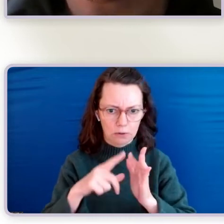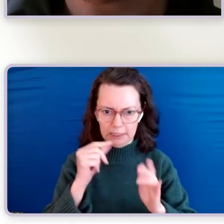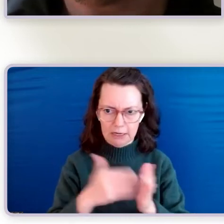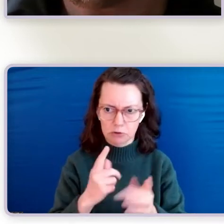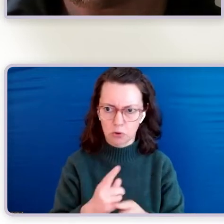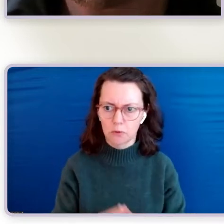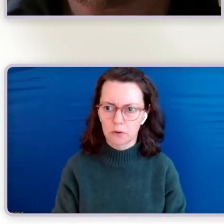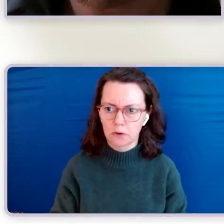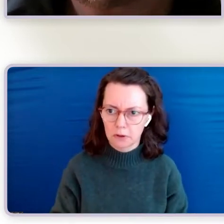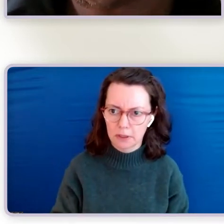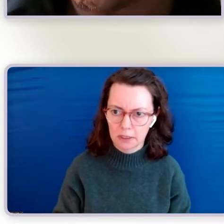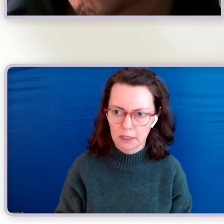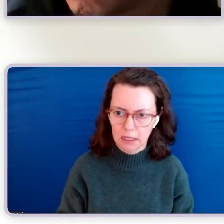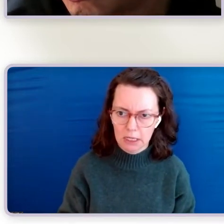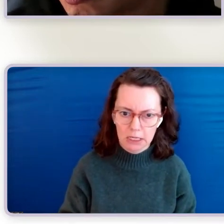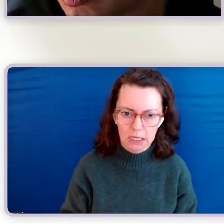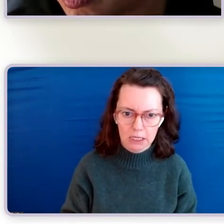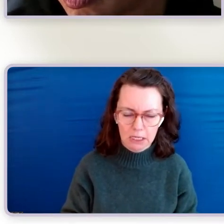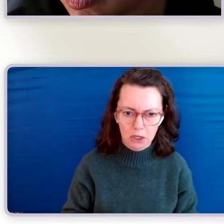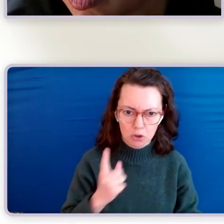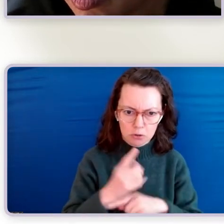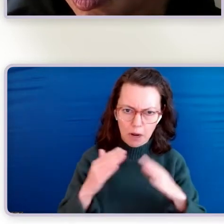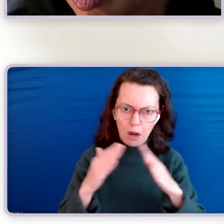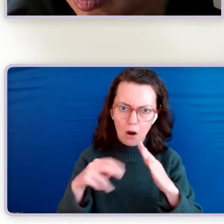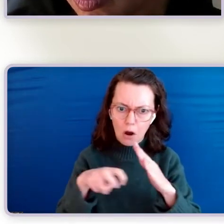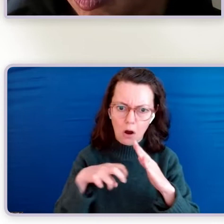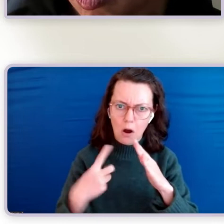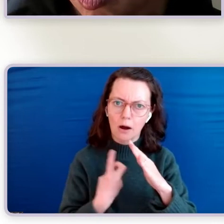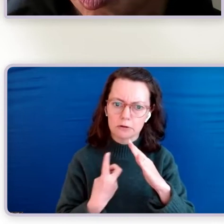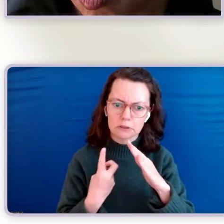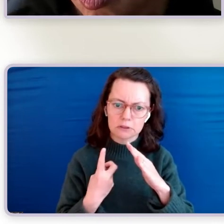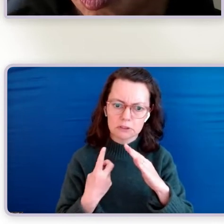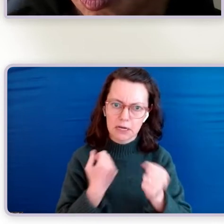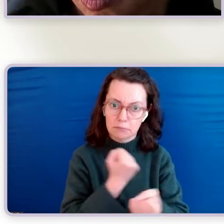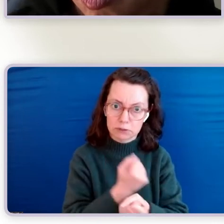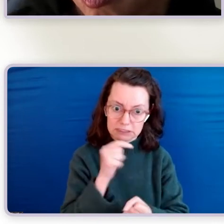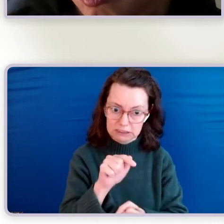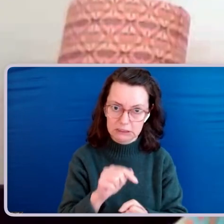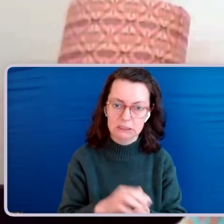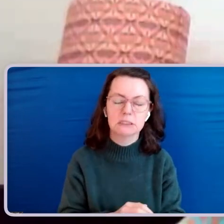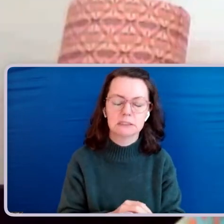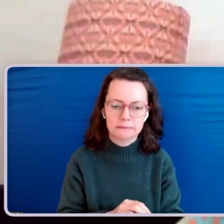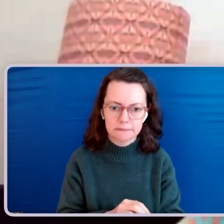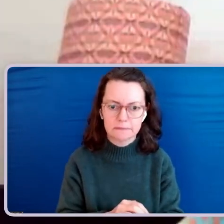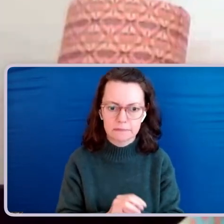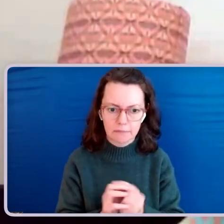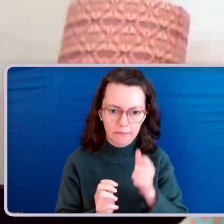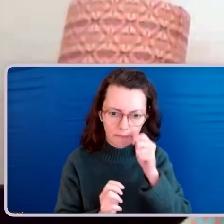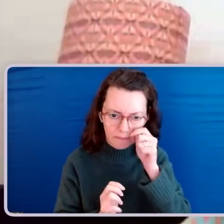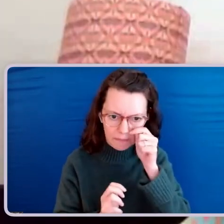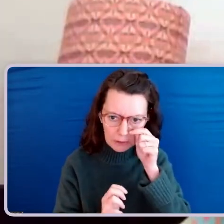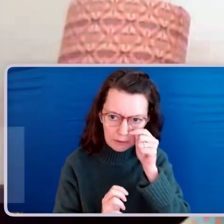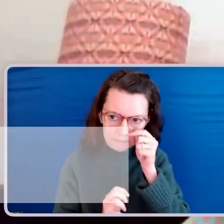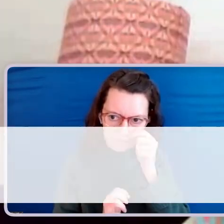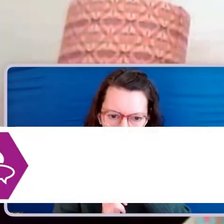Sure. Are you talking about the isolation in prisons and whatnot? Yeah, sure. So I think